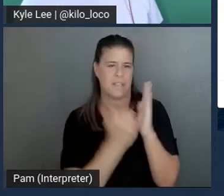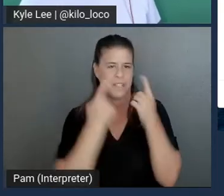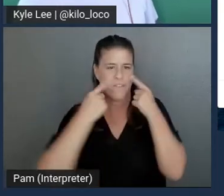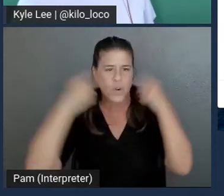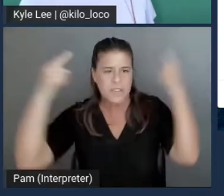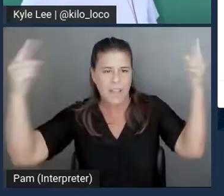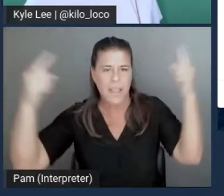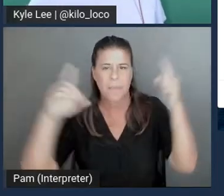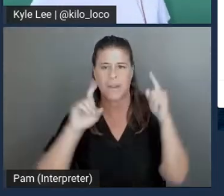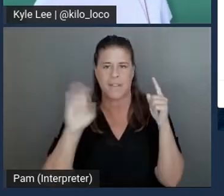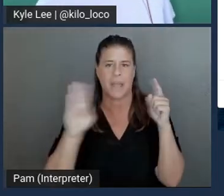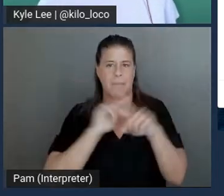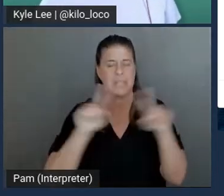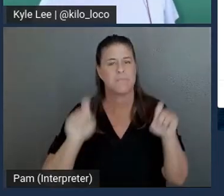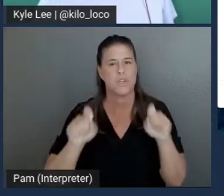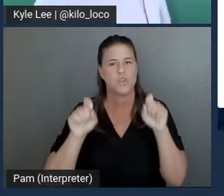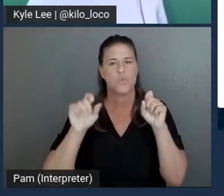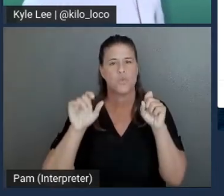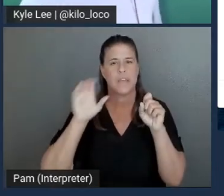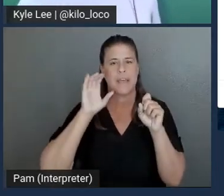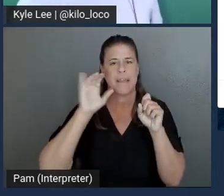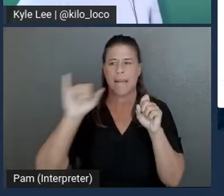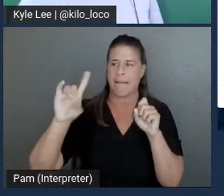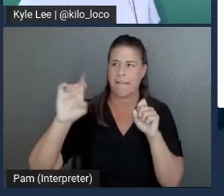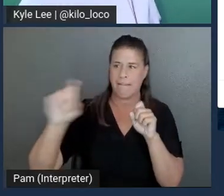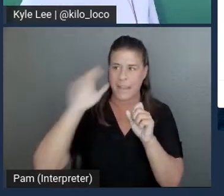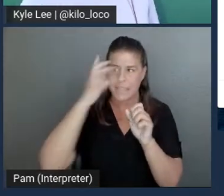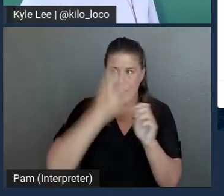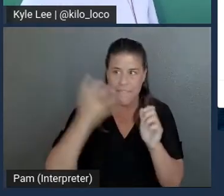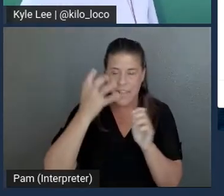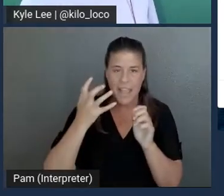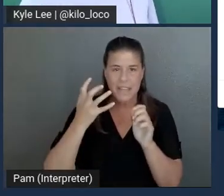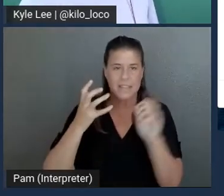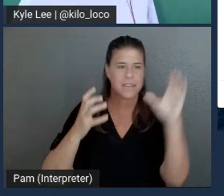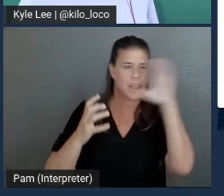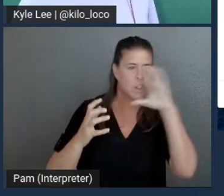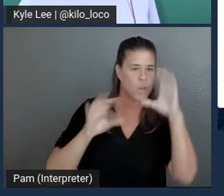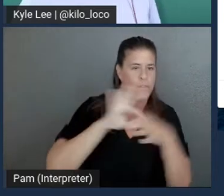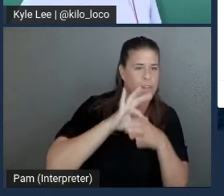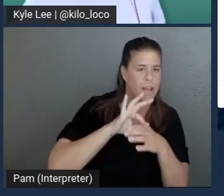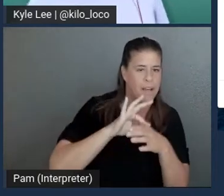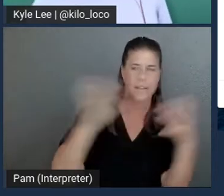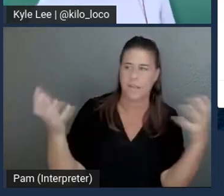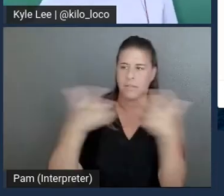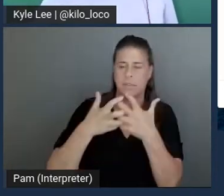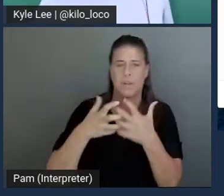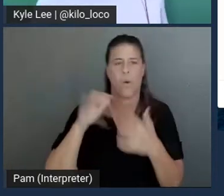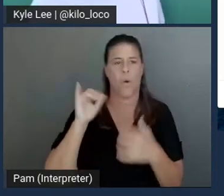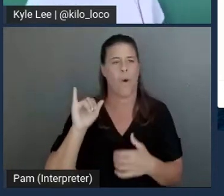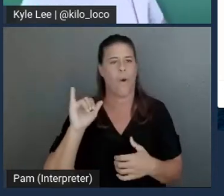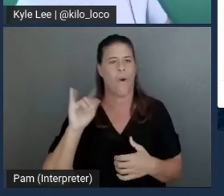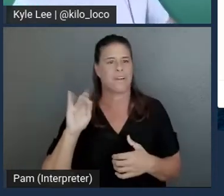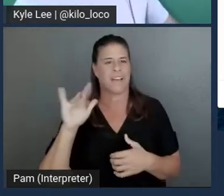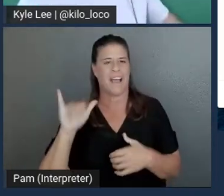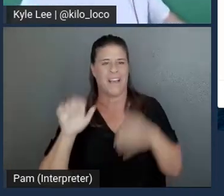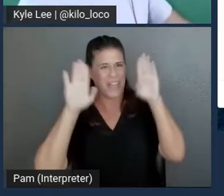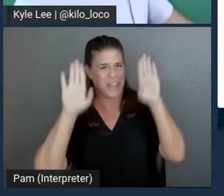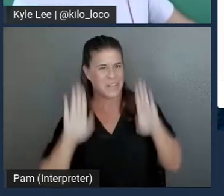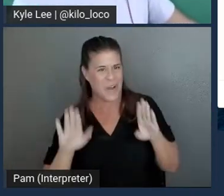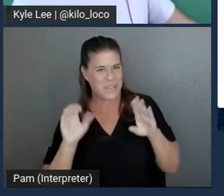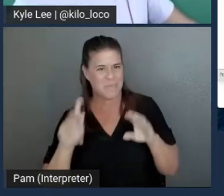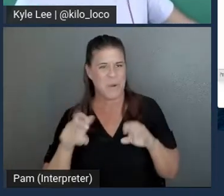database. You can actually index a face and then find it in the content. Oh, that's awesome. Okay. And you can